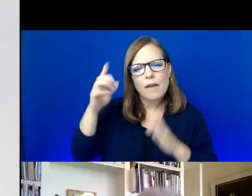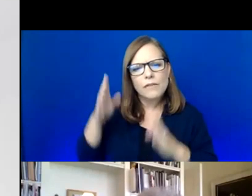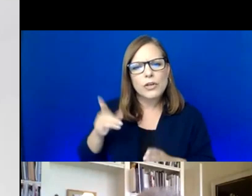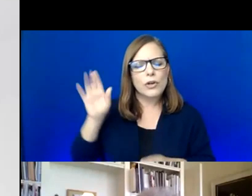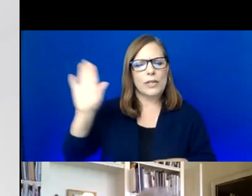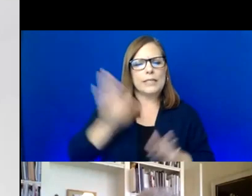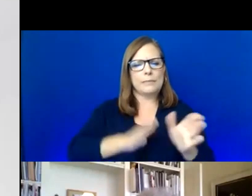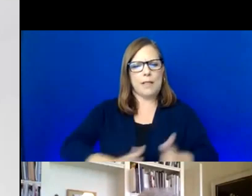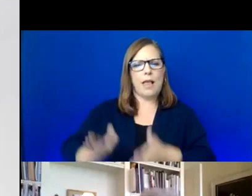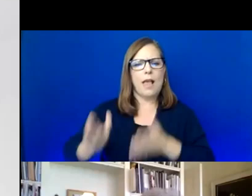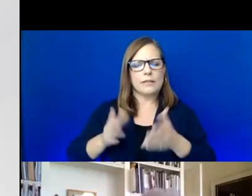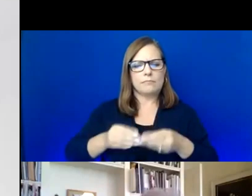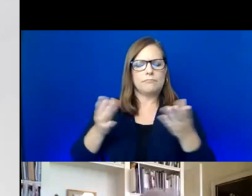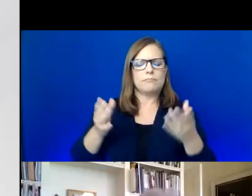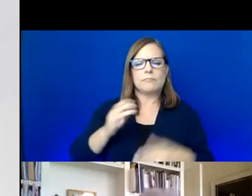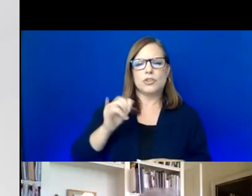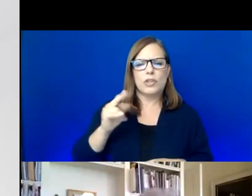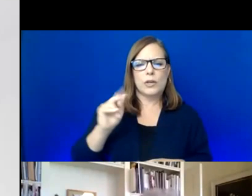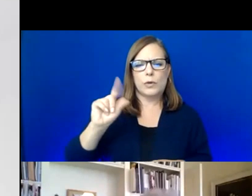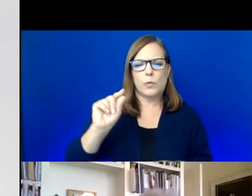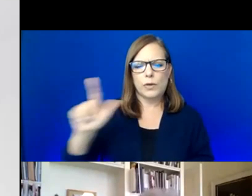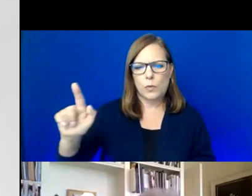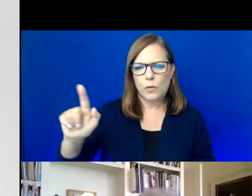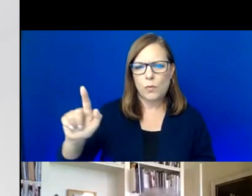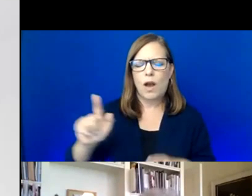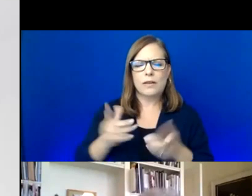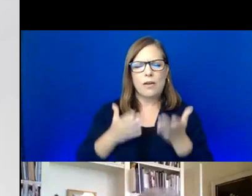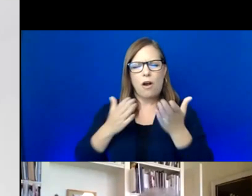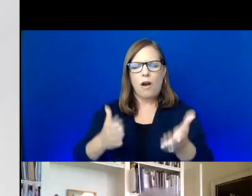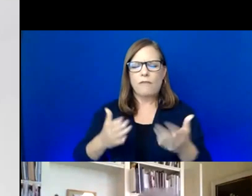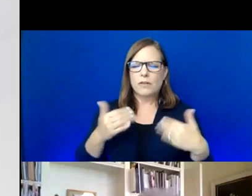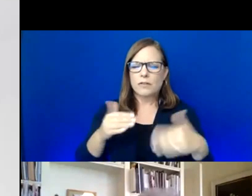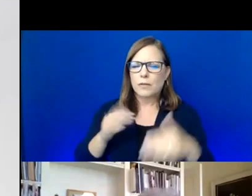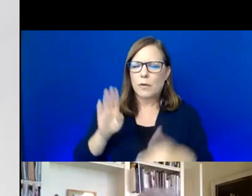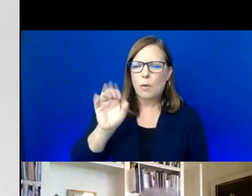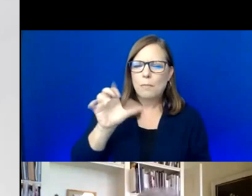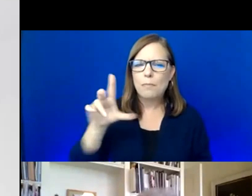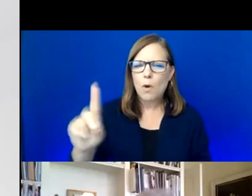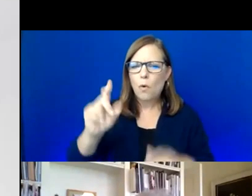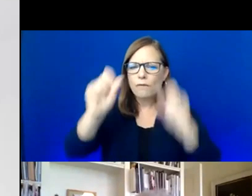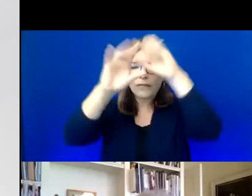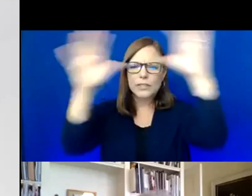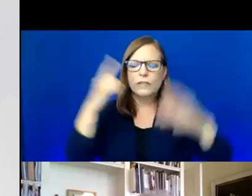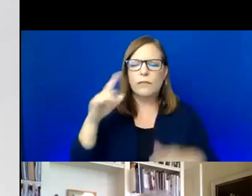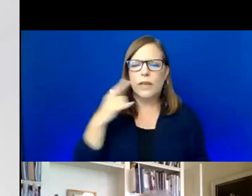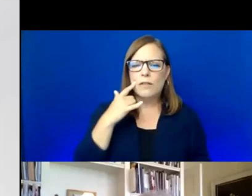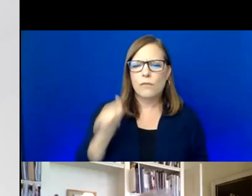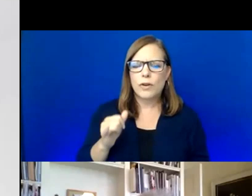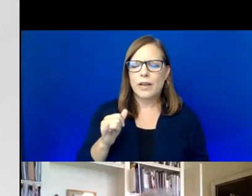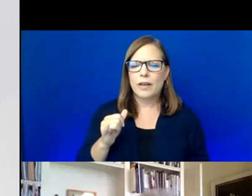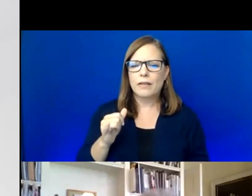January 2021, offers a bold vision of a California for all ages at a time when